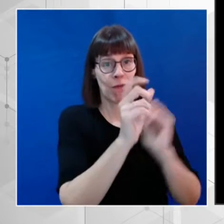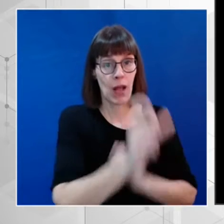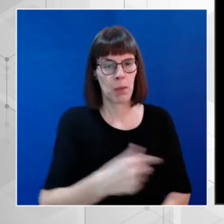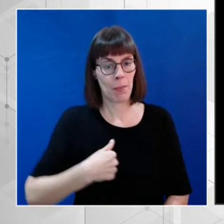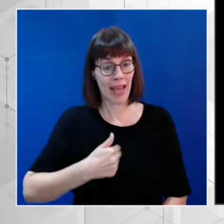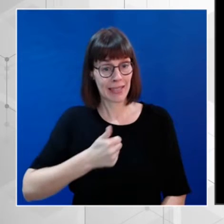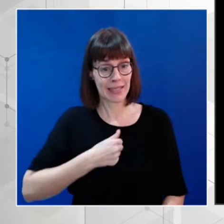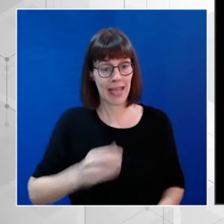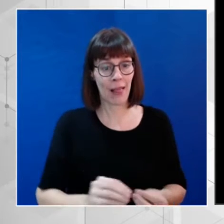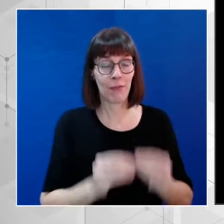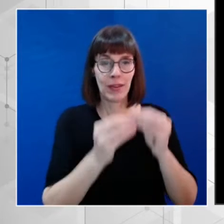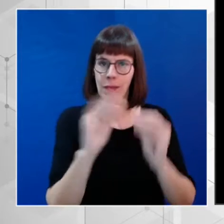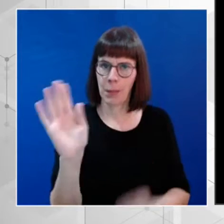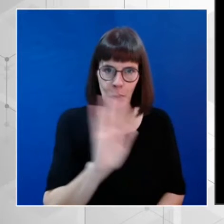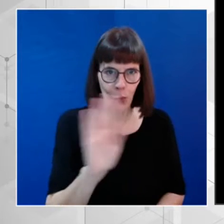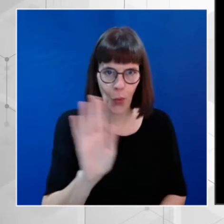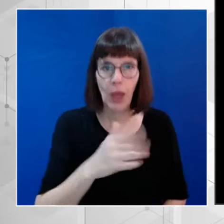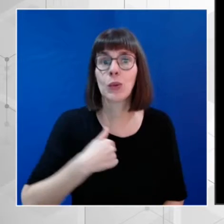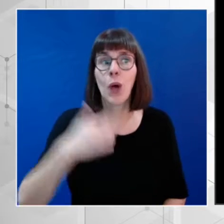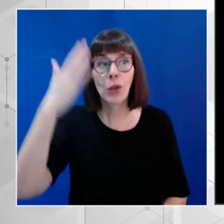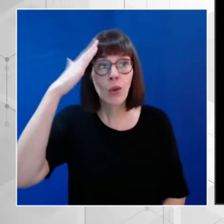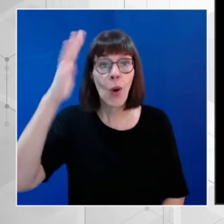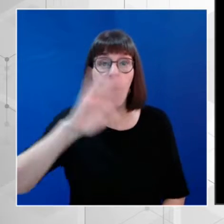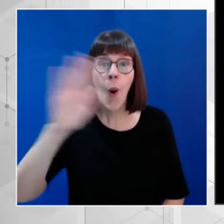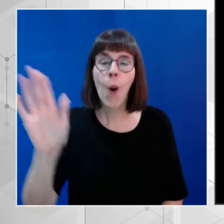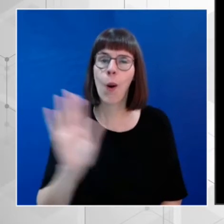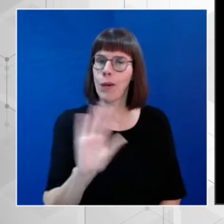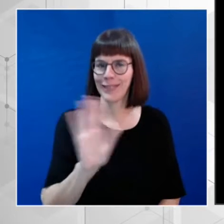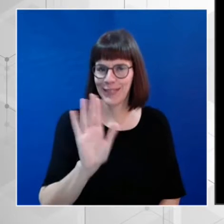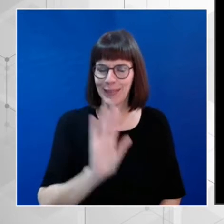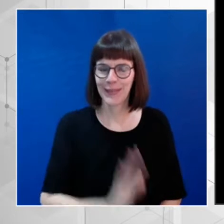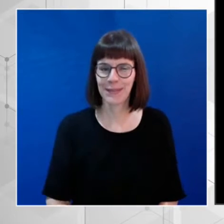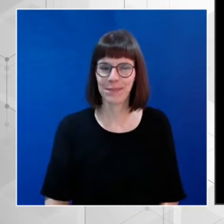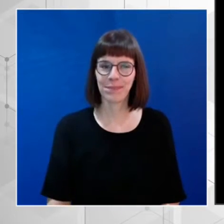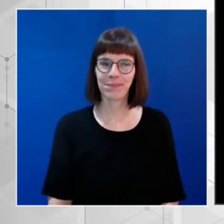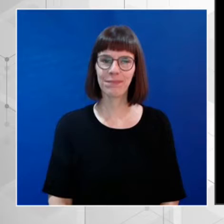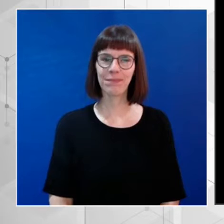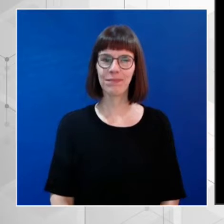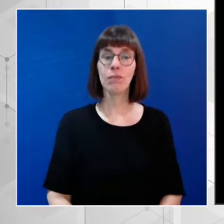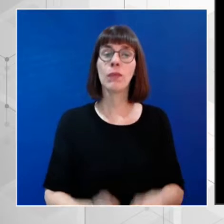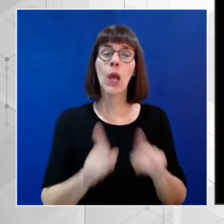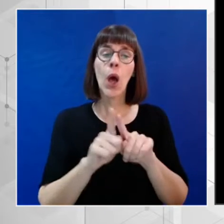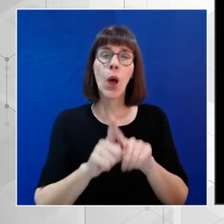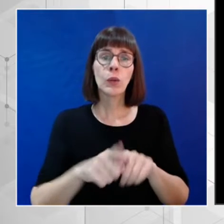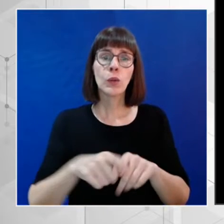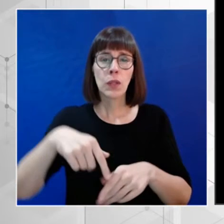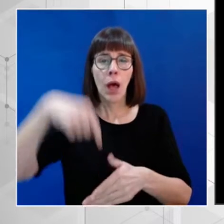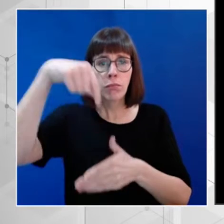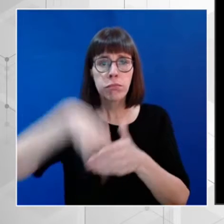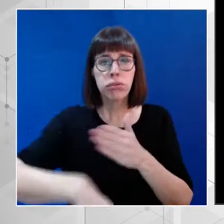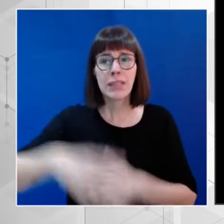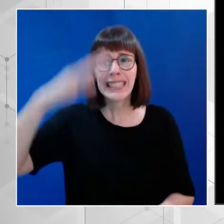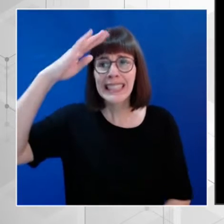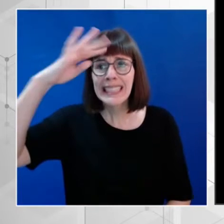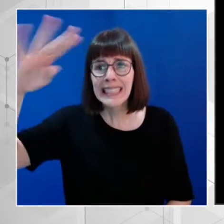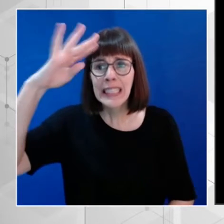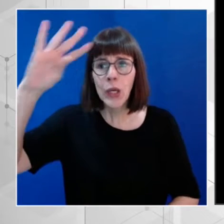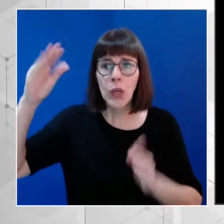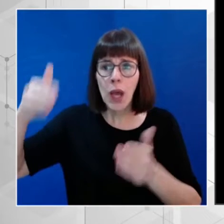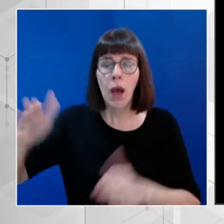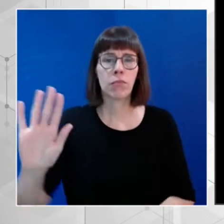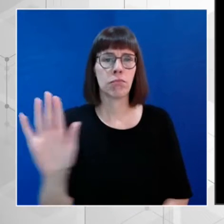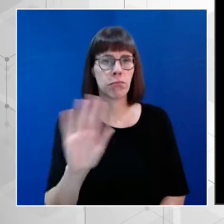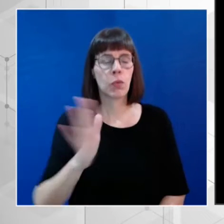my insights are limited here as well. I will be focusing less on theory and more on giving hands-on experience